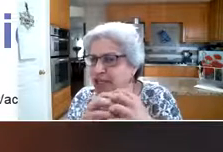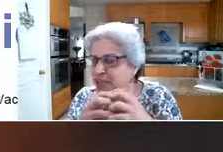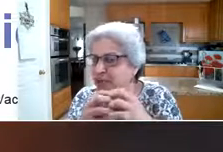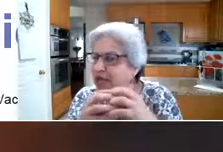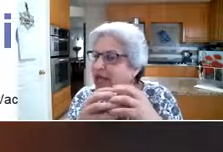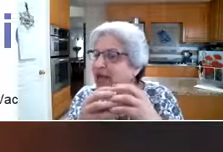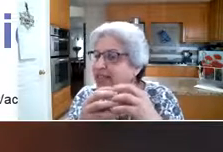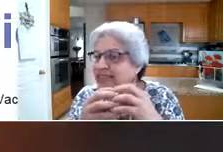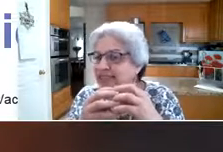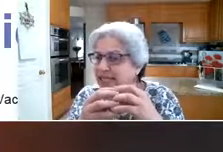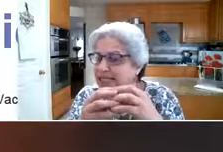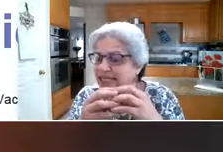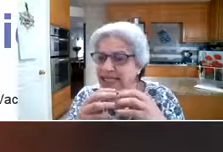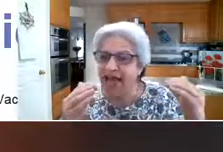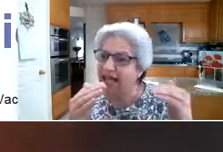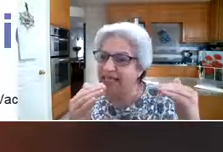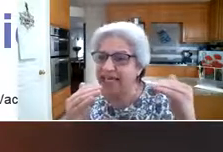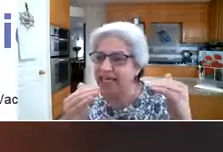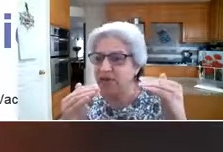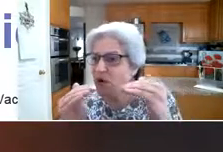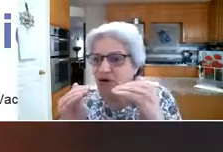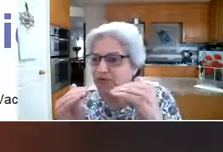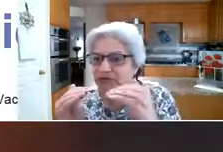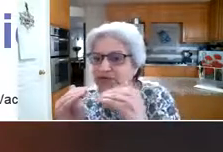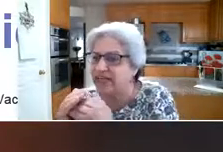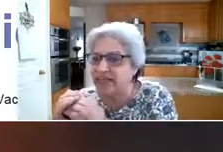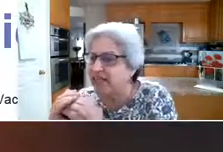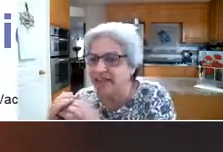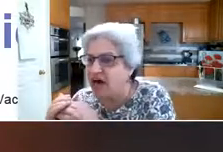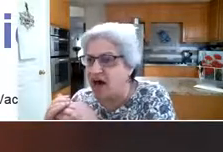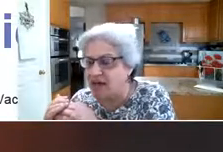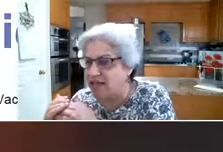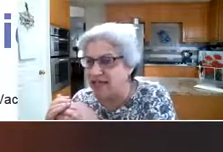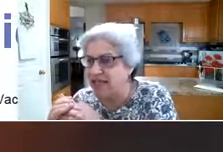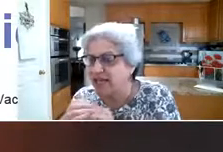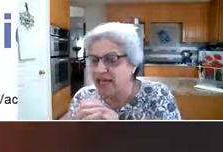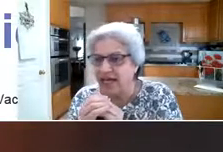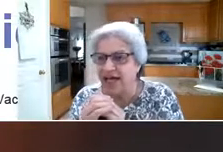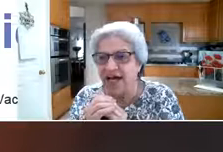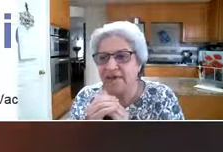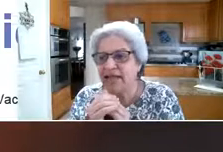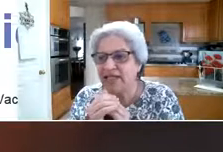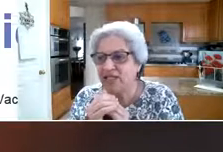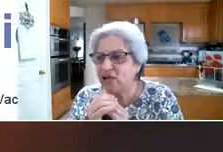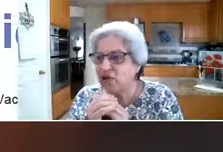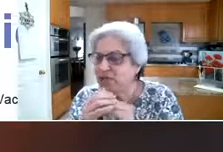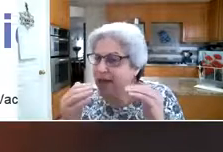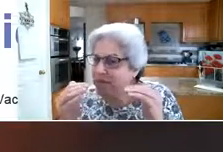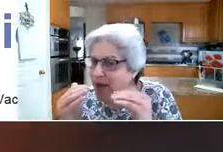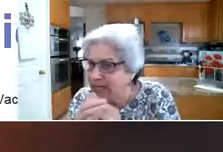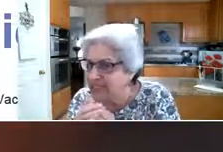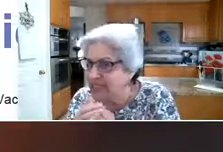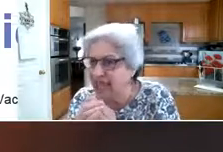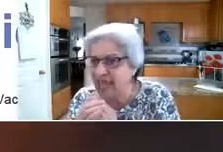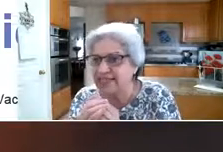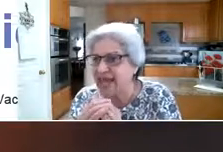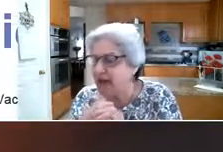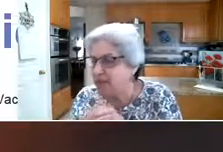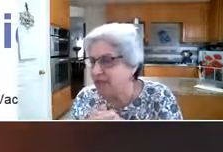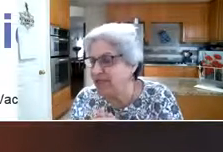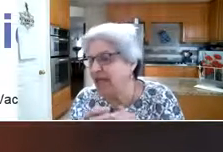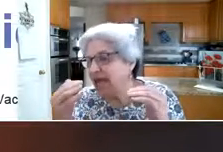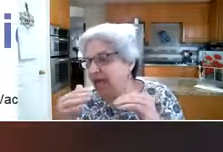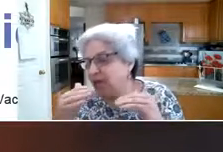new shape, and suddenly that key won't fit in the lock. And so that binding